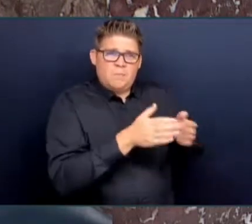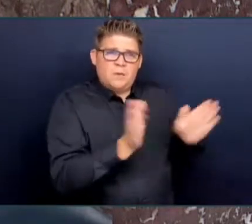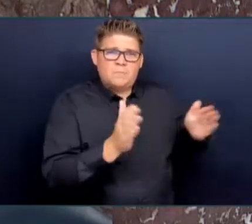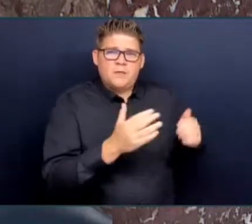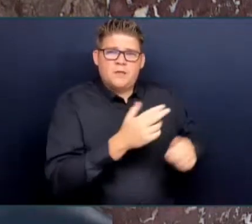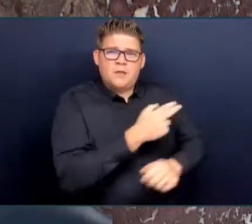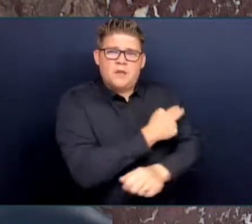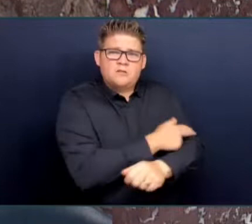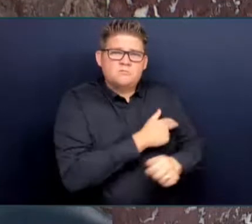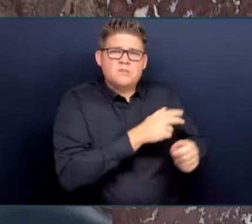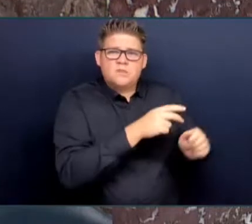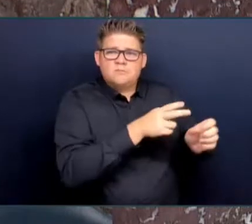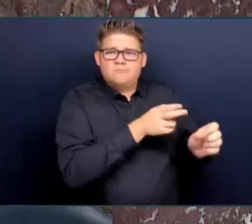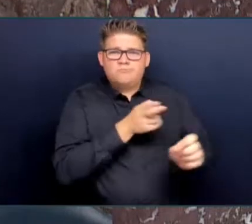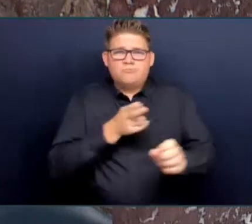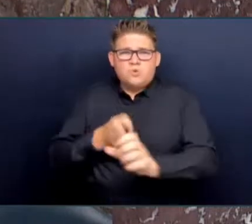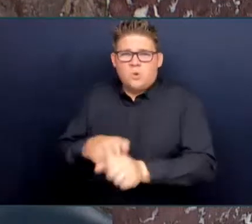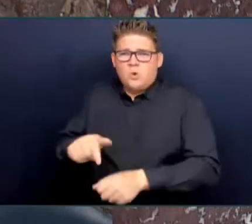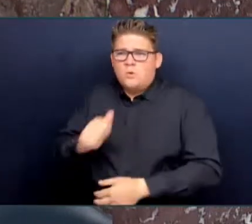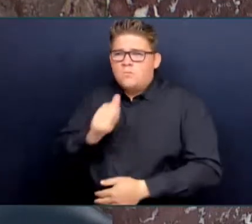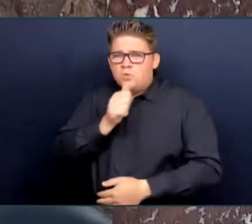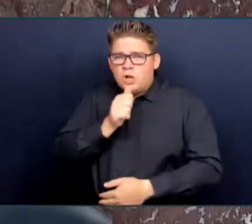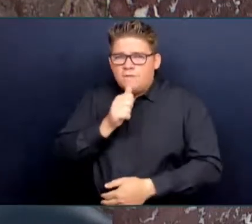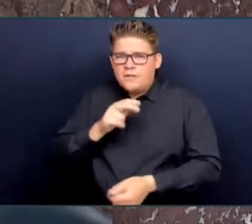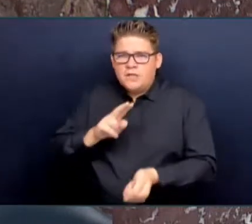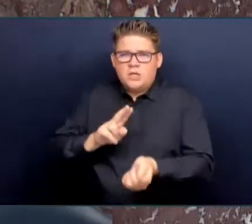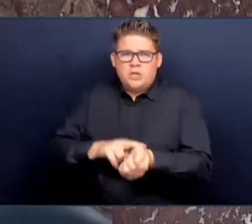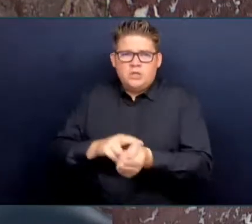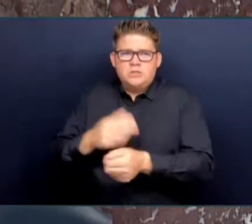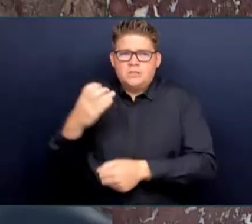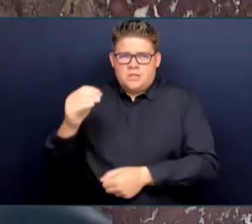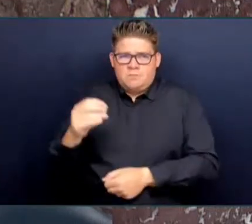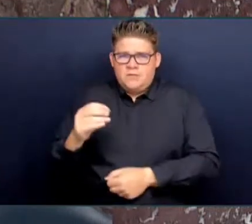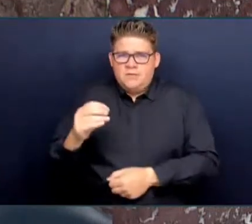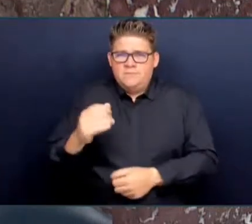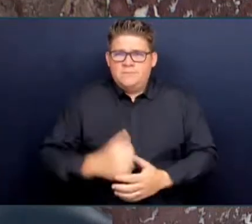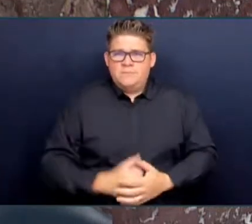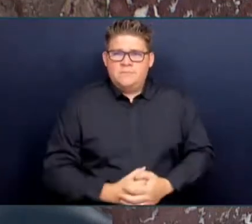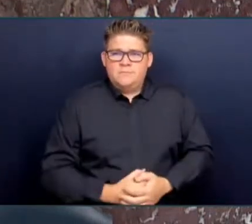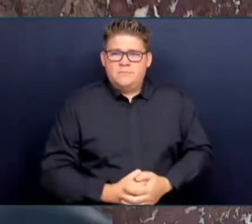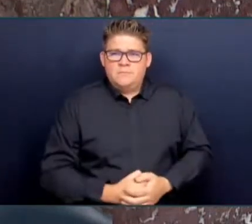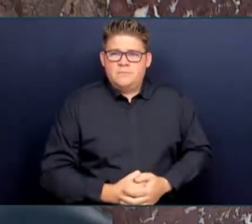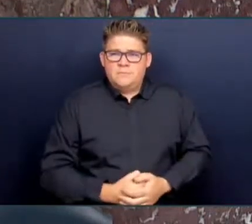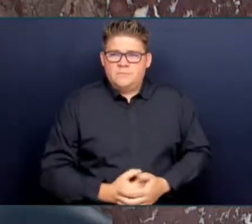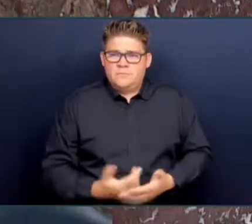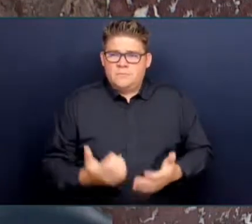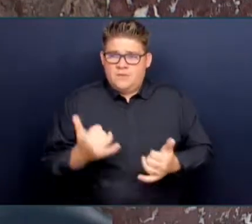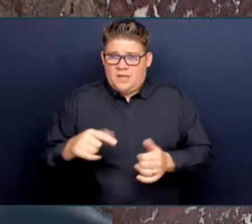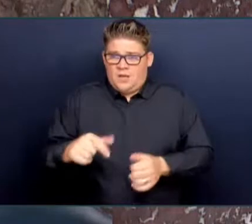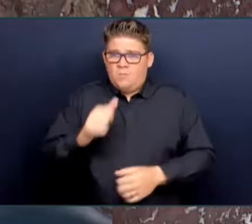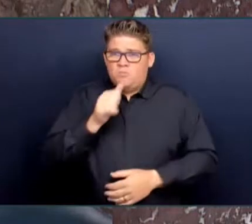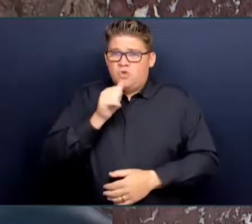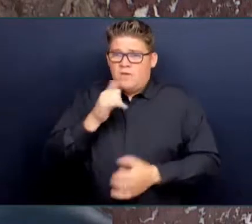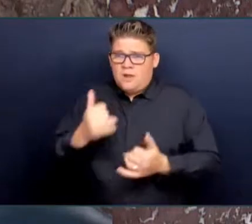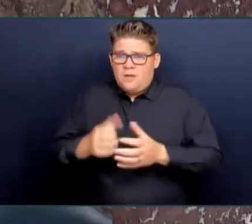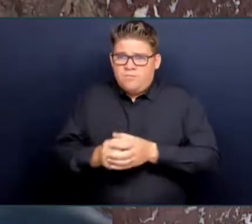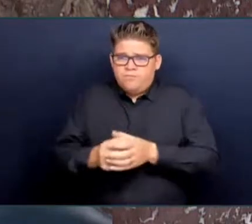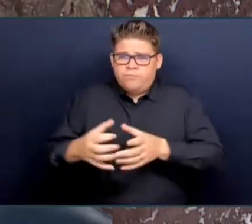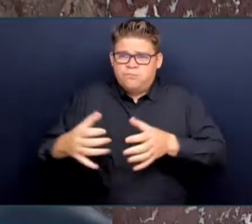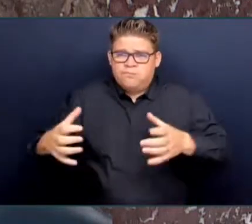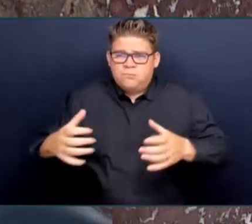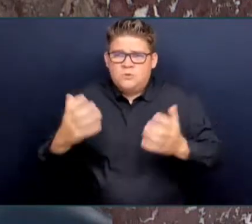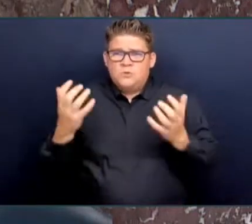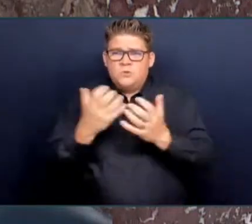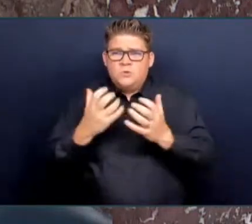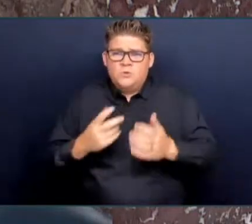agency nurses has skyrocketed by over 600%. Now, this is not only a massive waste of taxpayer dollars, where